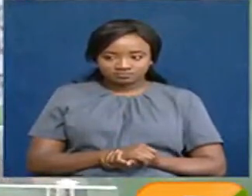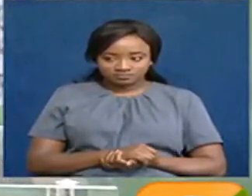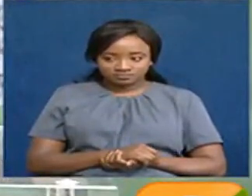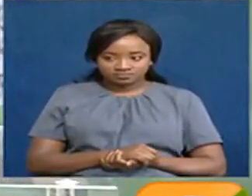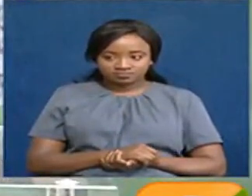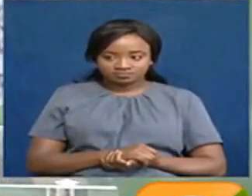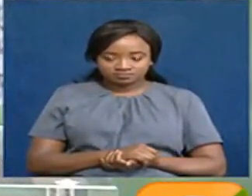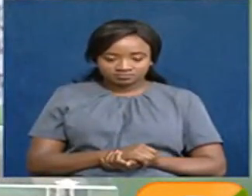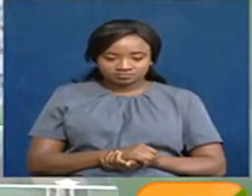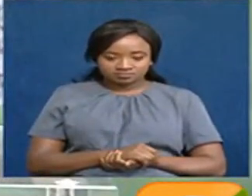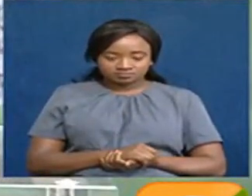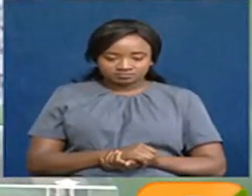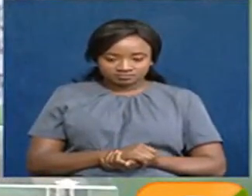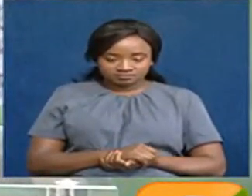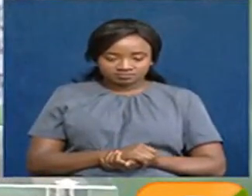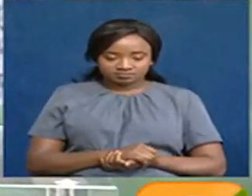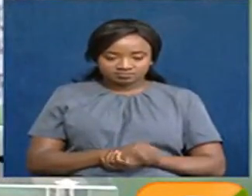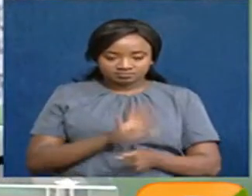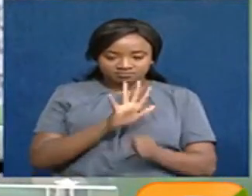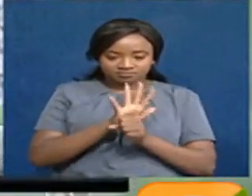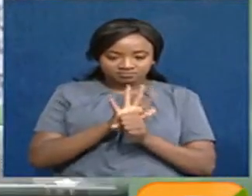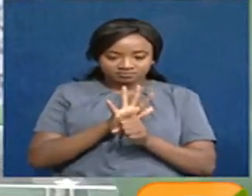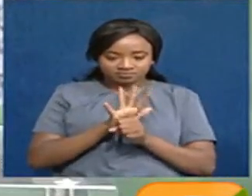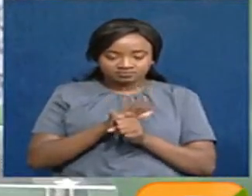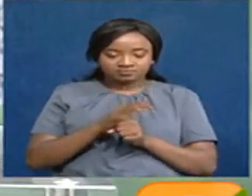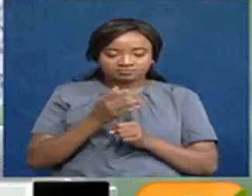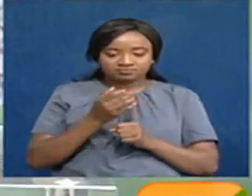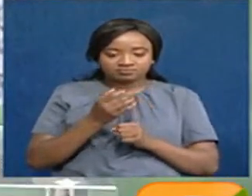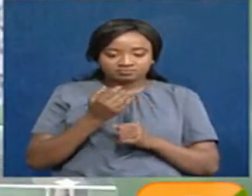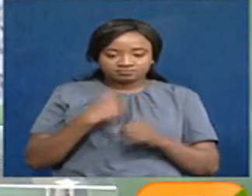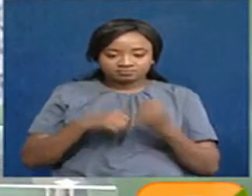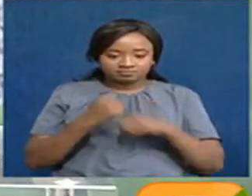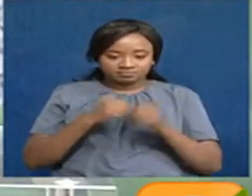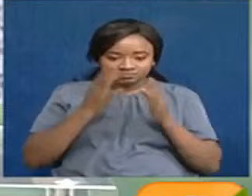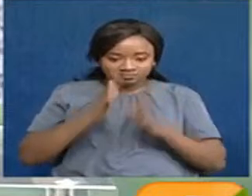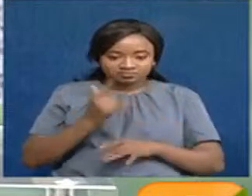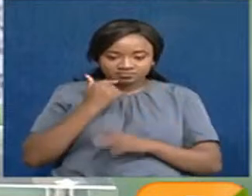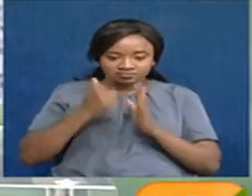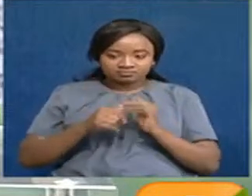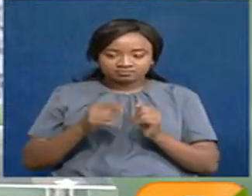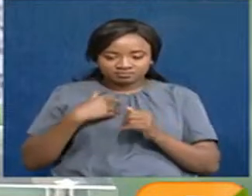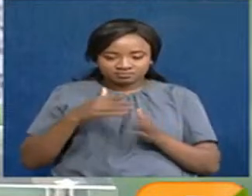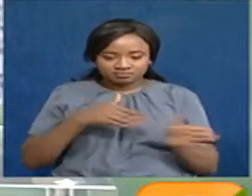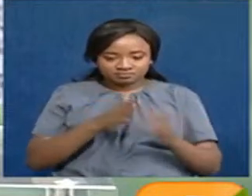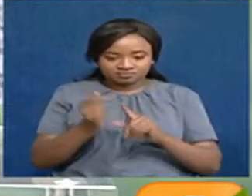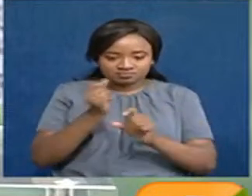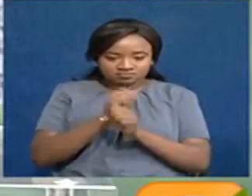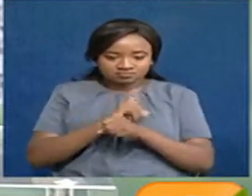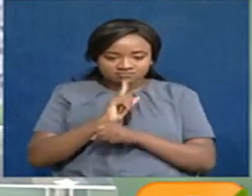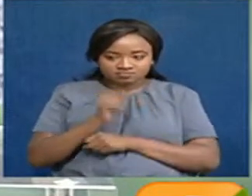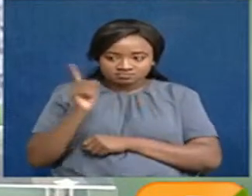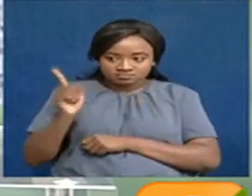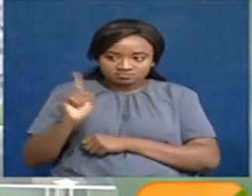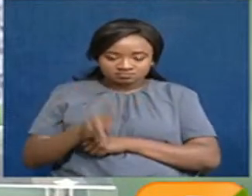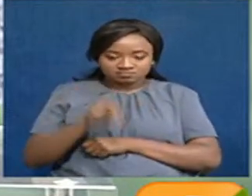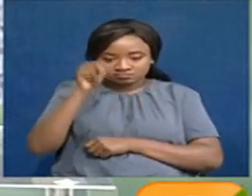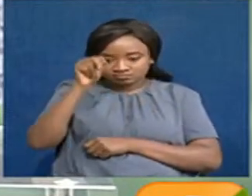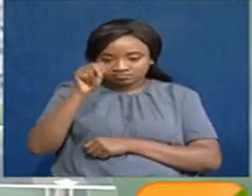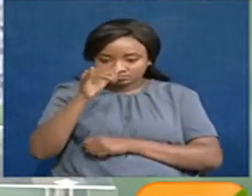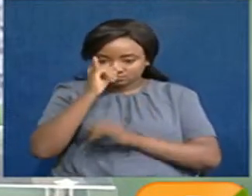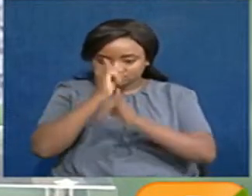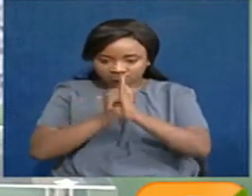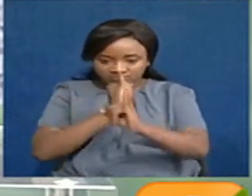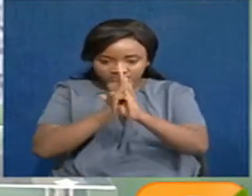And scientists have made a breakthrough that could save the northern white rhino from becoming extinct. As Emily Chabet reports, scientists have found a